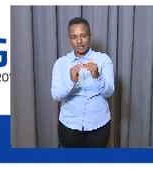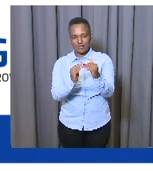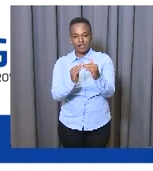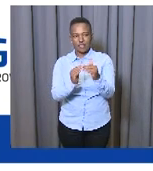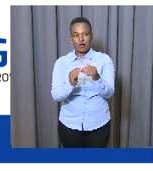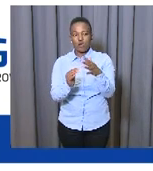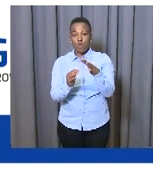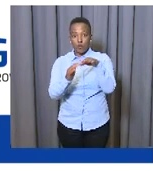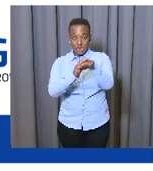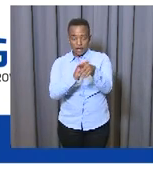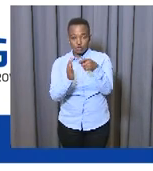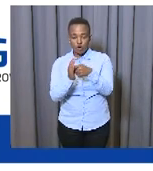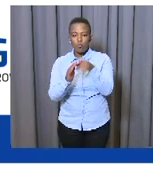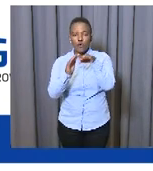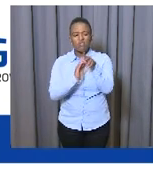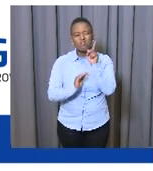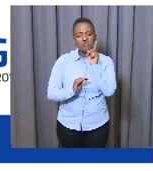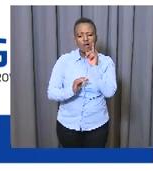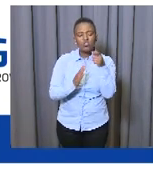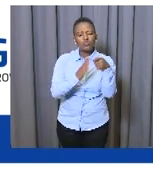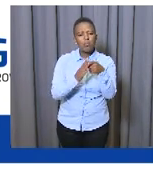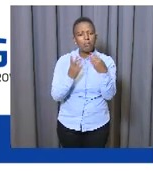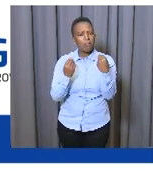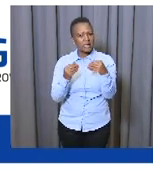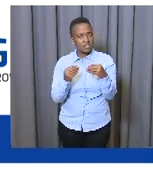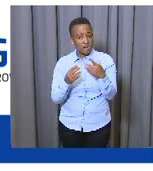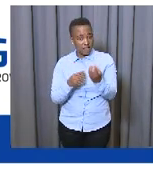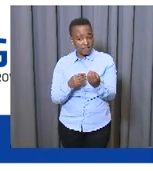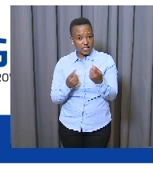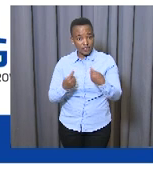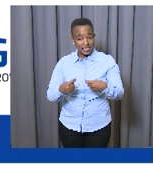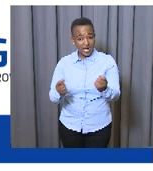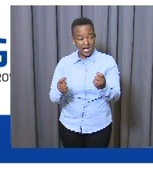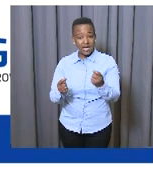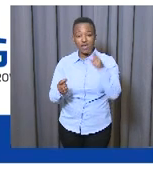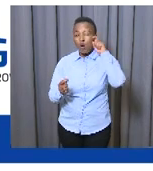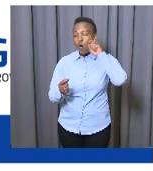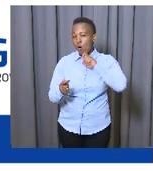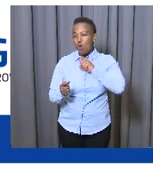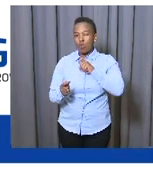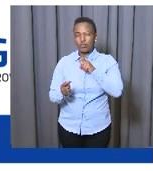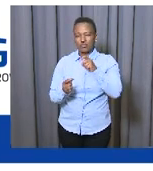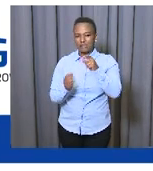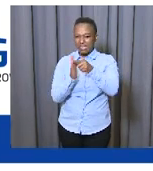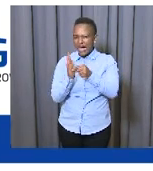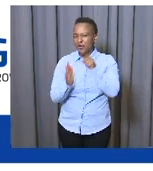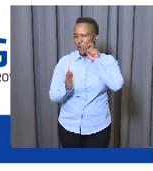get to these shops, we also check if there are businesses that are selling expired food